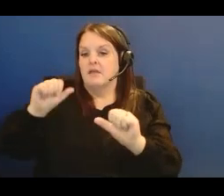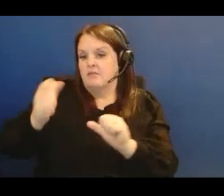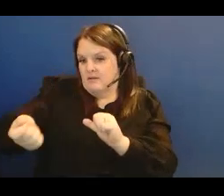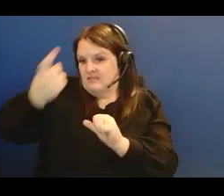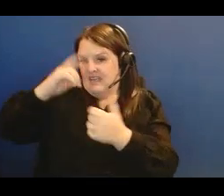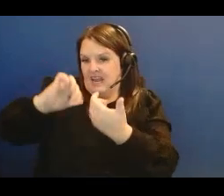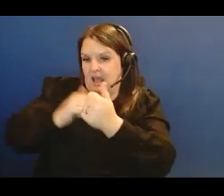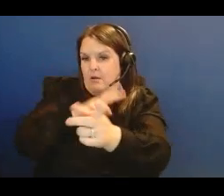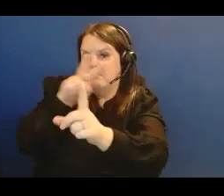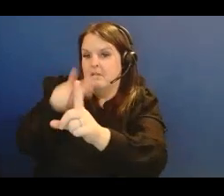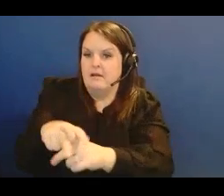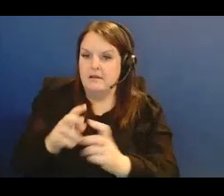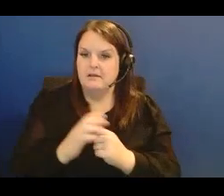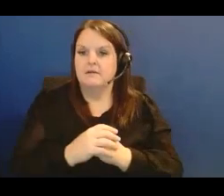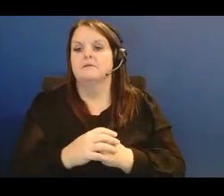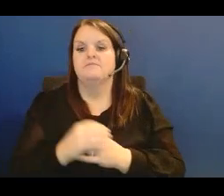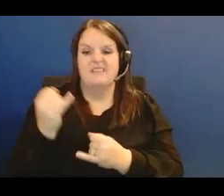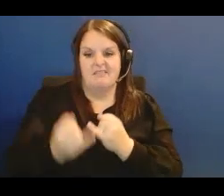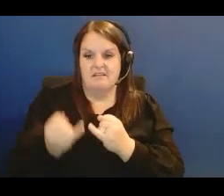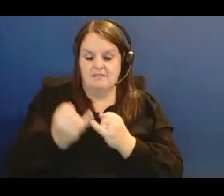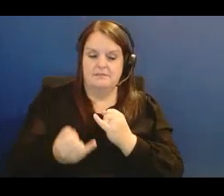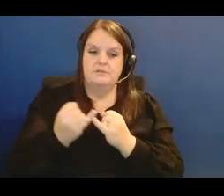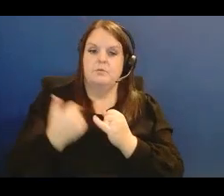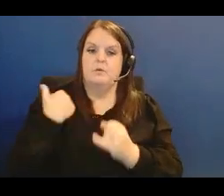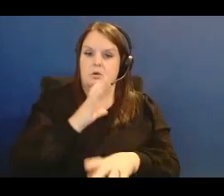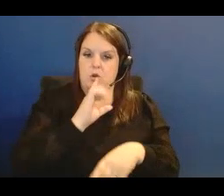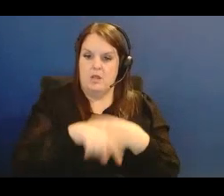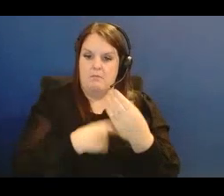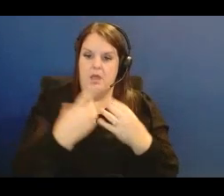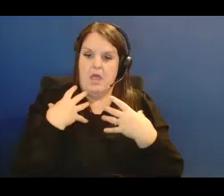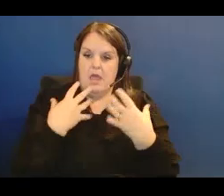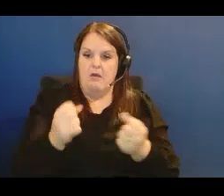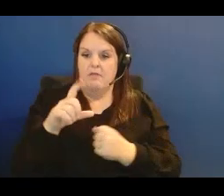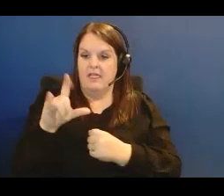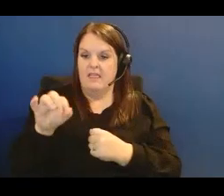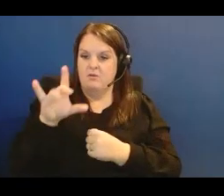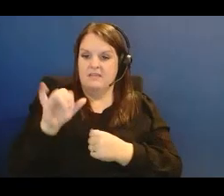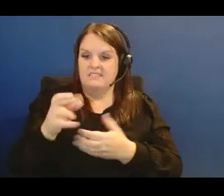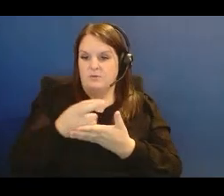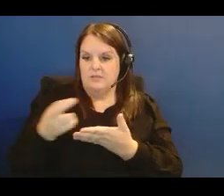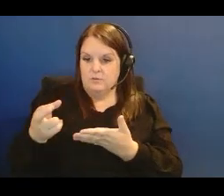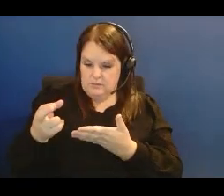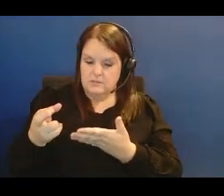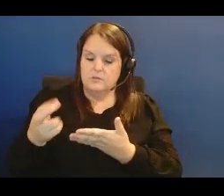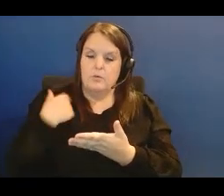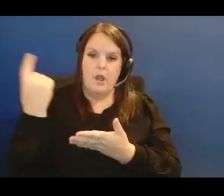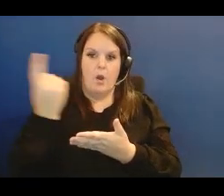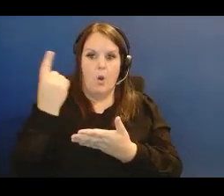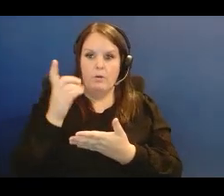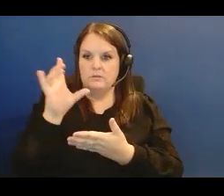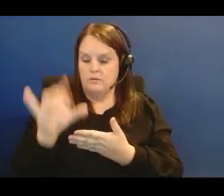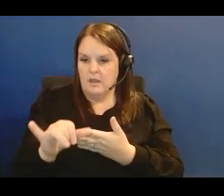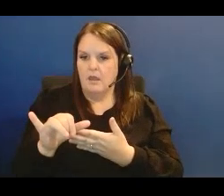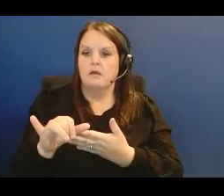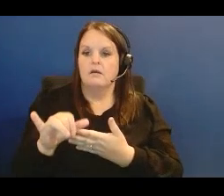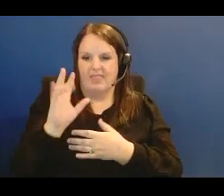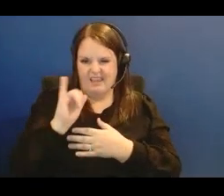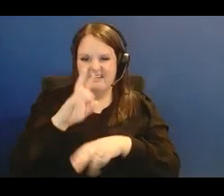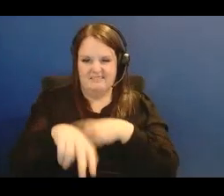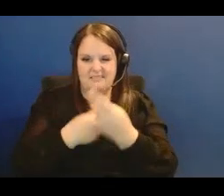could apply. And then lastly, we were talking about health literacy resources, as we always do when we do these type of events,